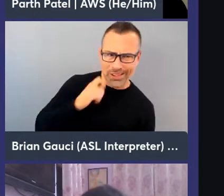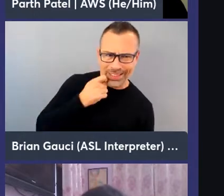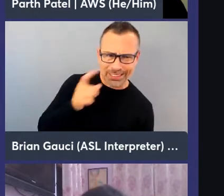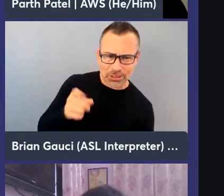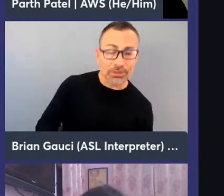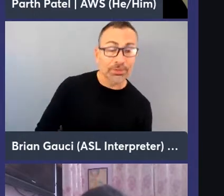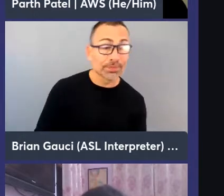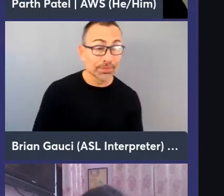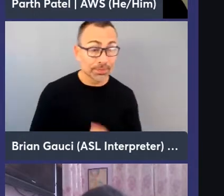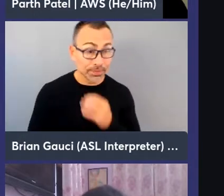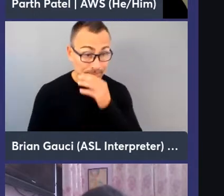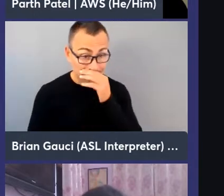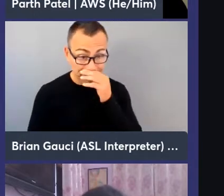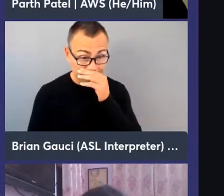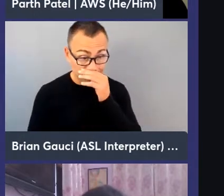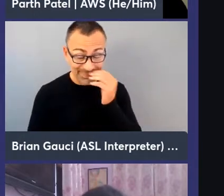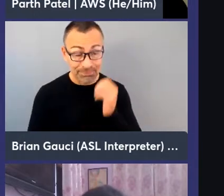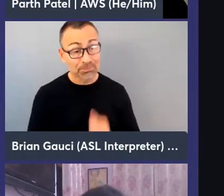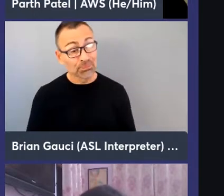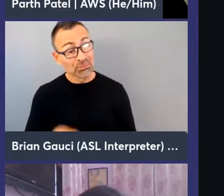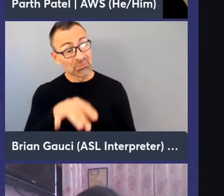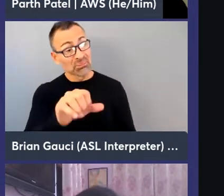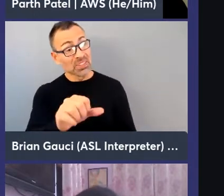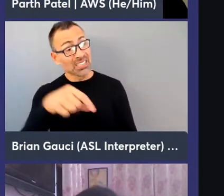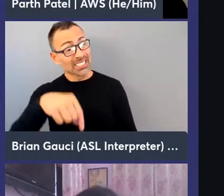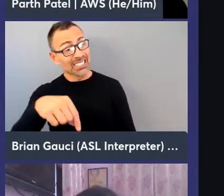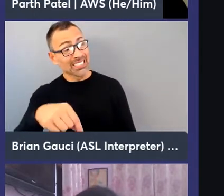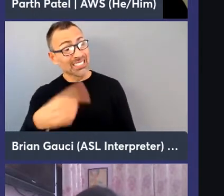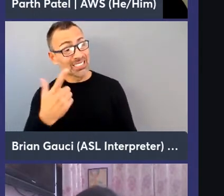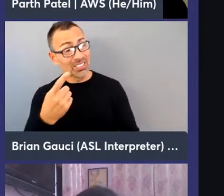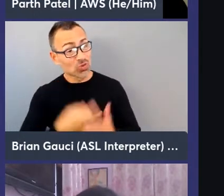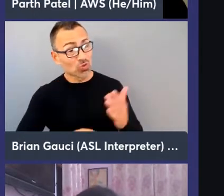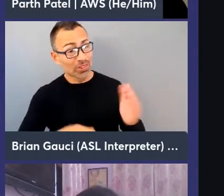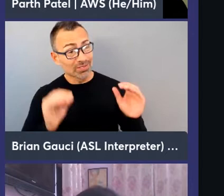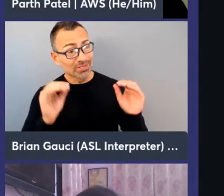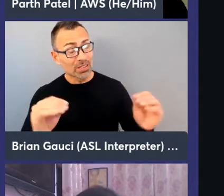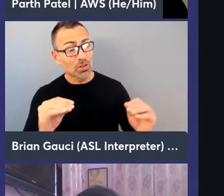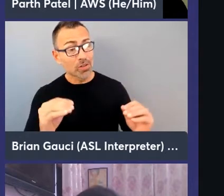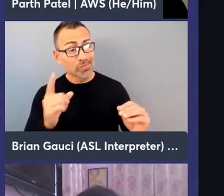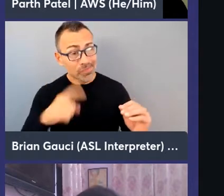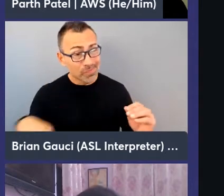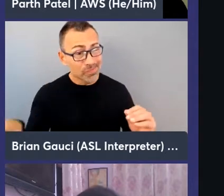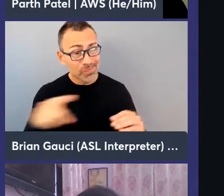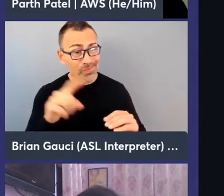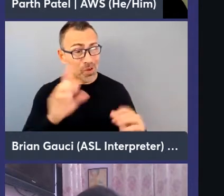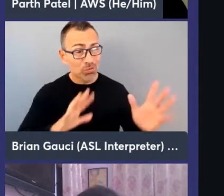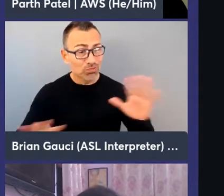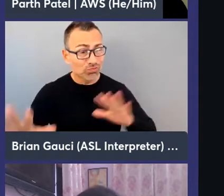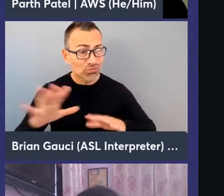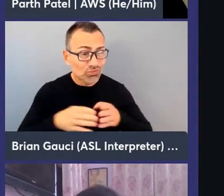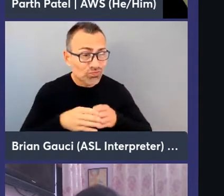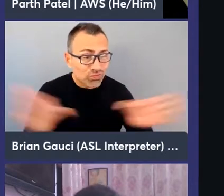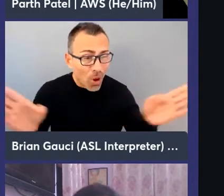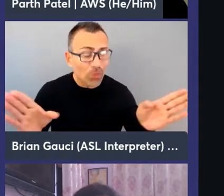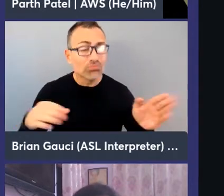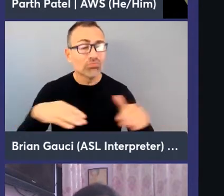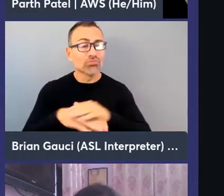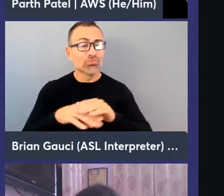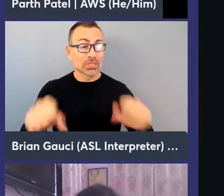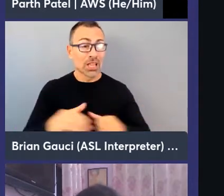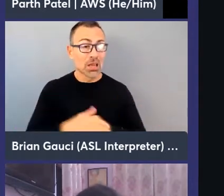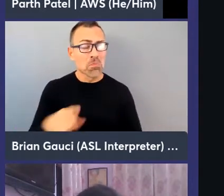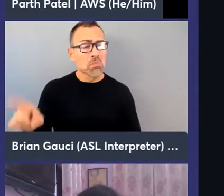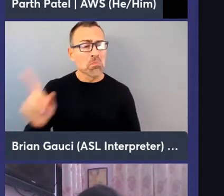for everyone to access, right? Nobody realizes that it is available, and that's what we are trying to encourage, that everyone